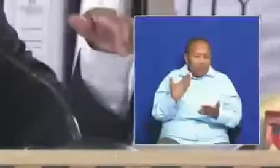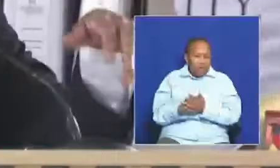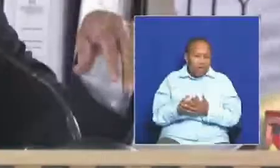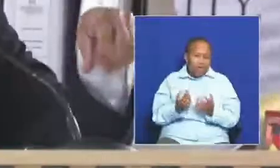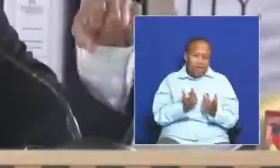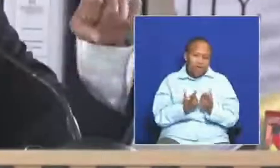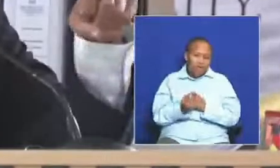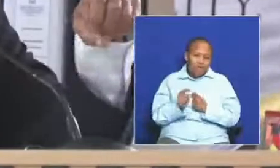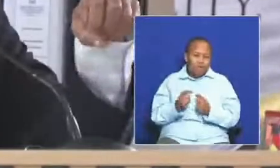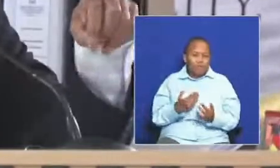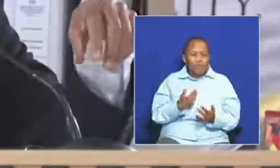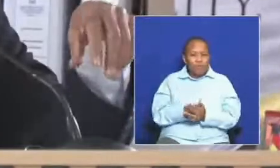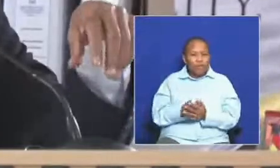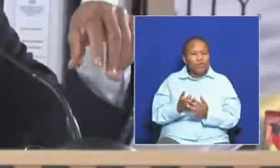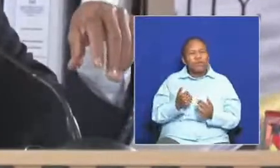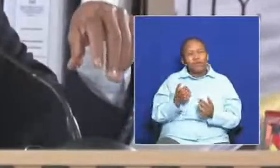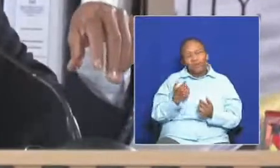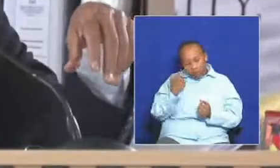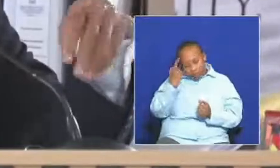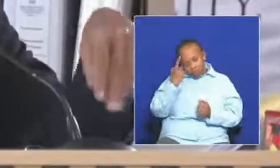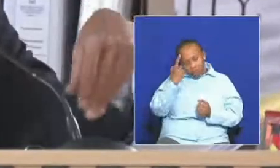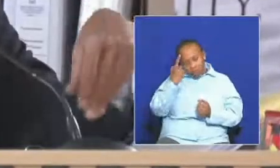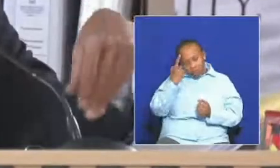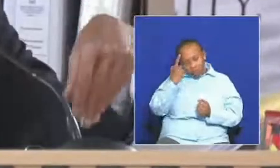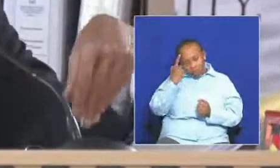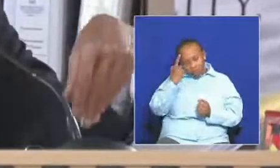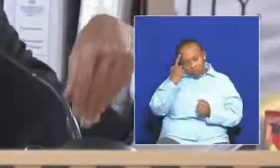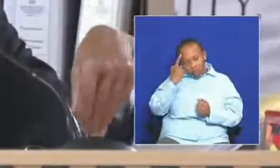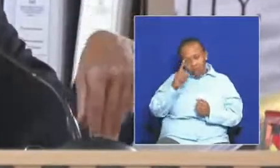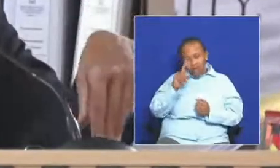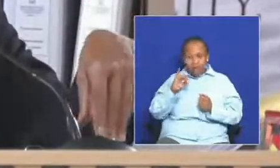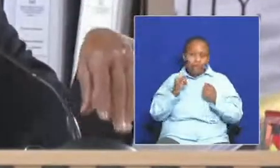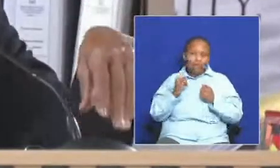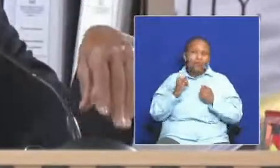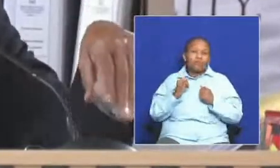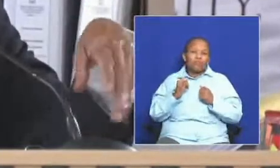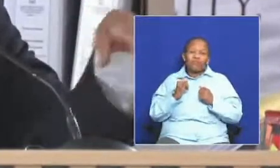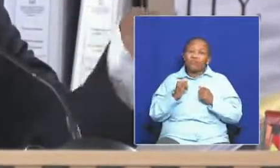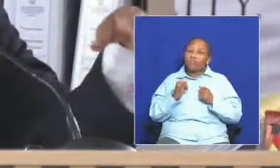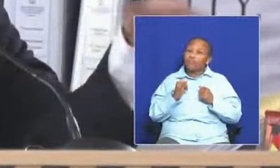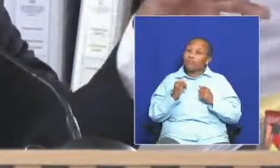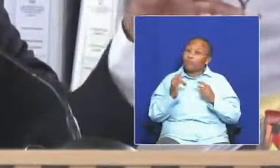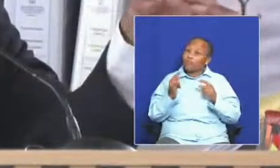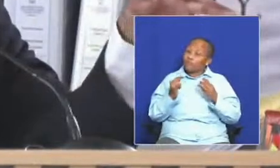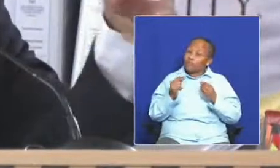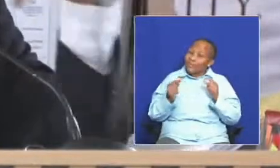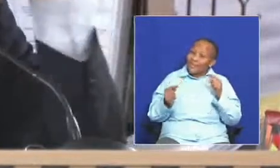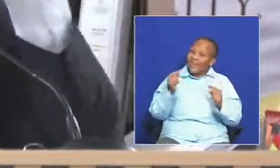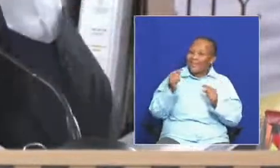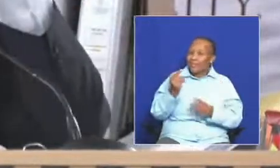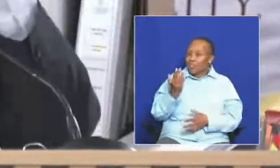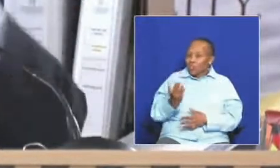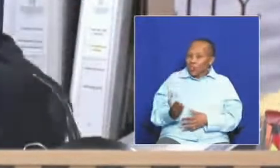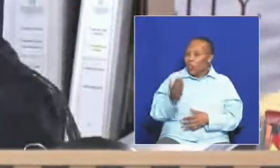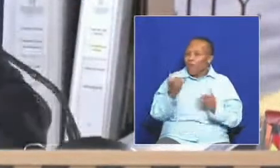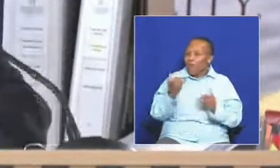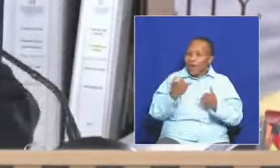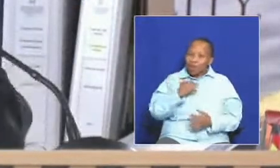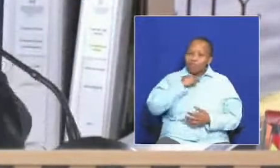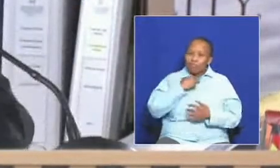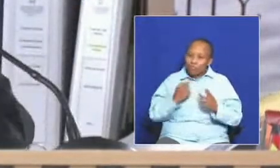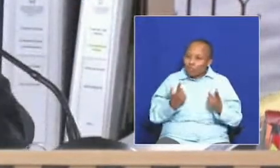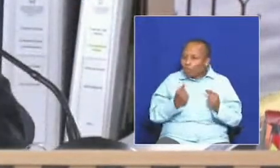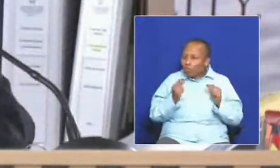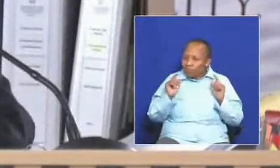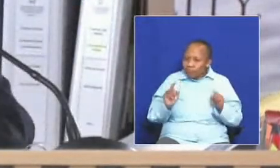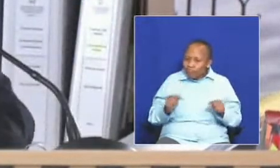of that offense being levied against you in the context of the conversation we are having. We can't even, because